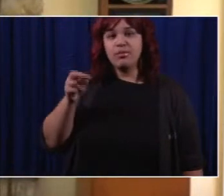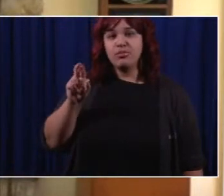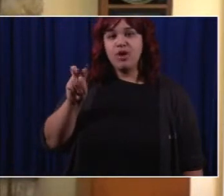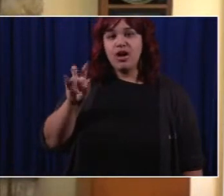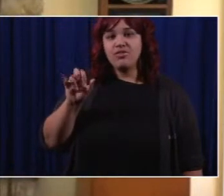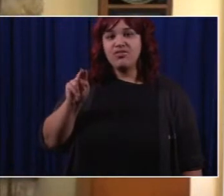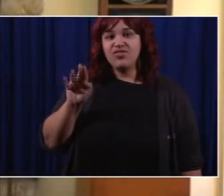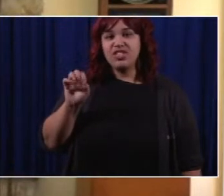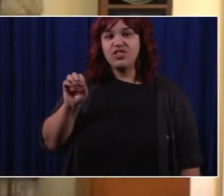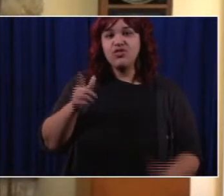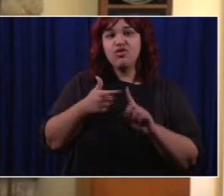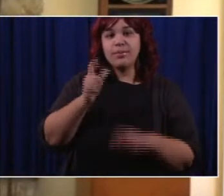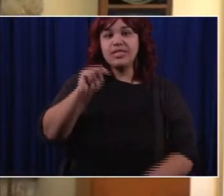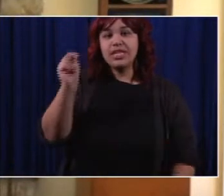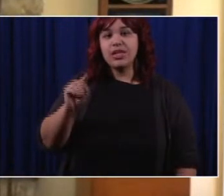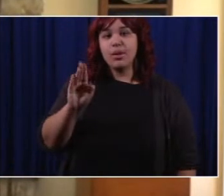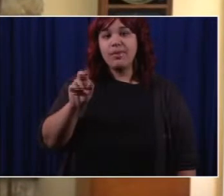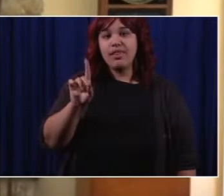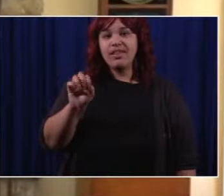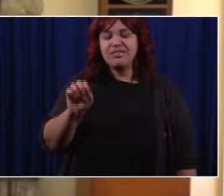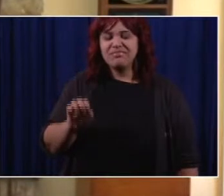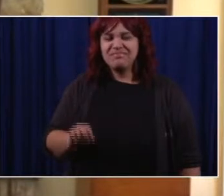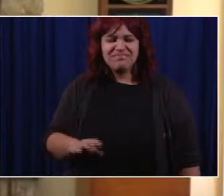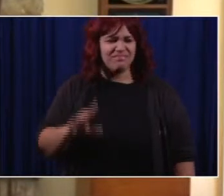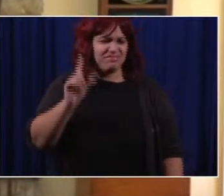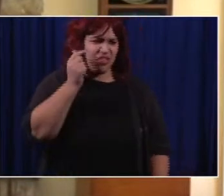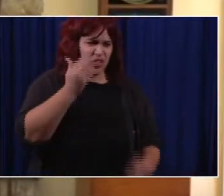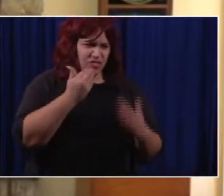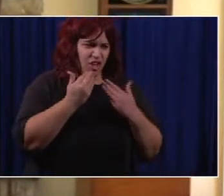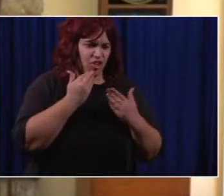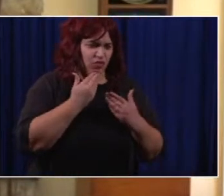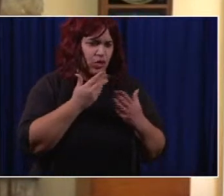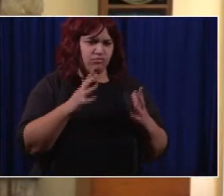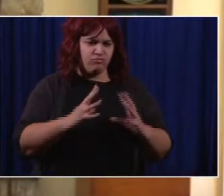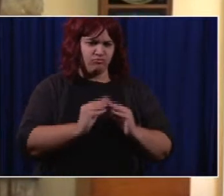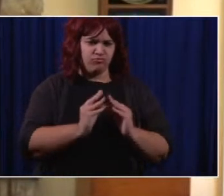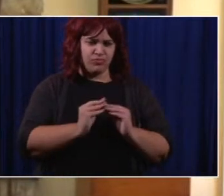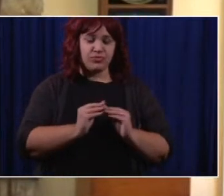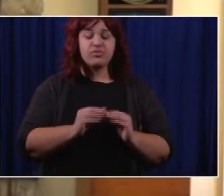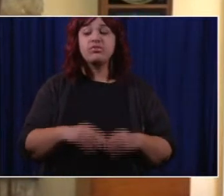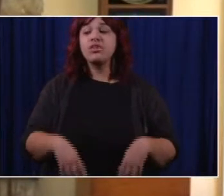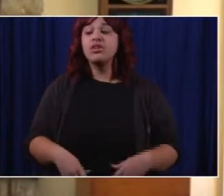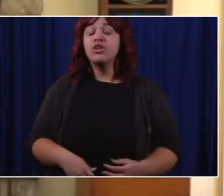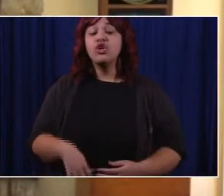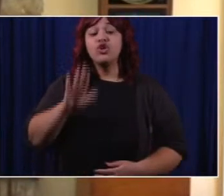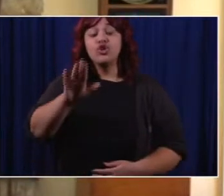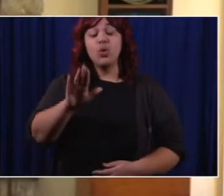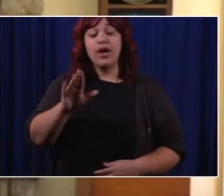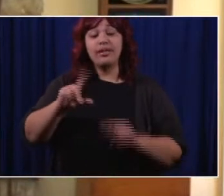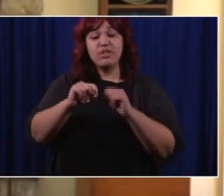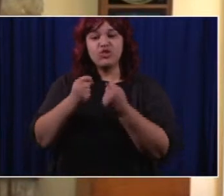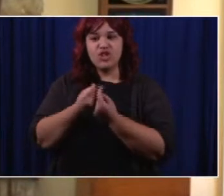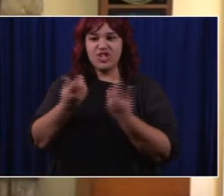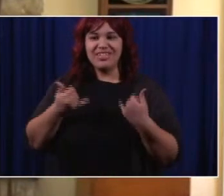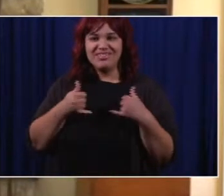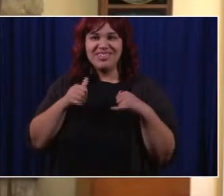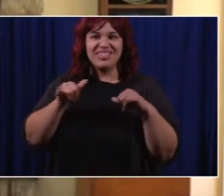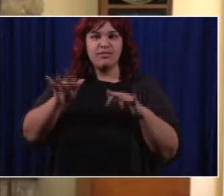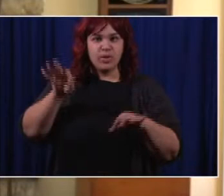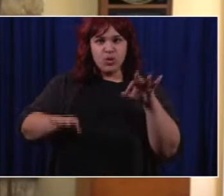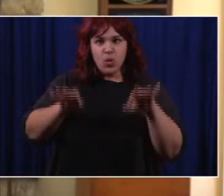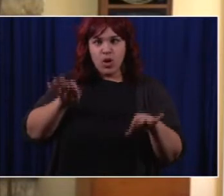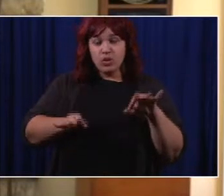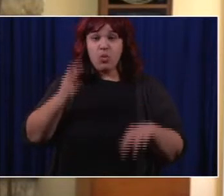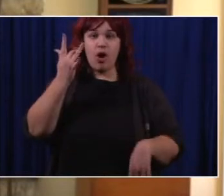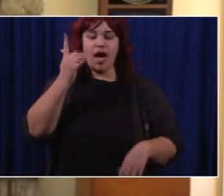briefing. Appreciate it. Your administration is still in the courts in some cases, appealing decisions by judges